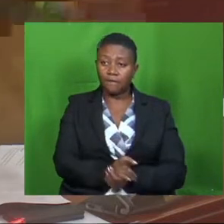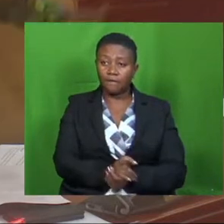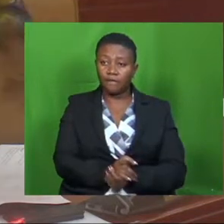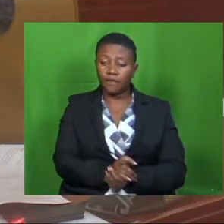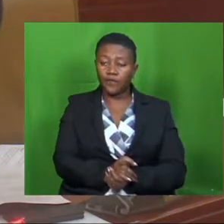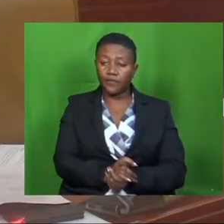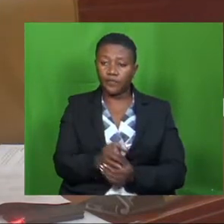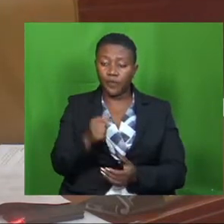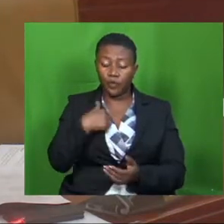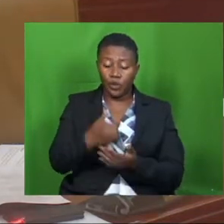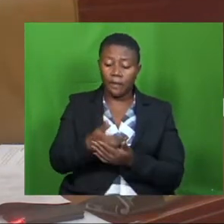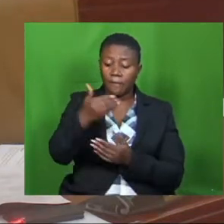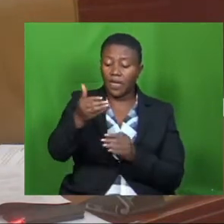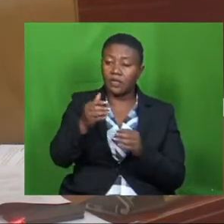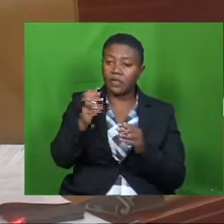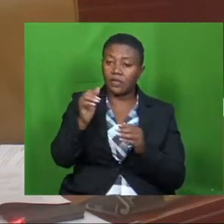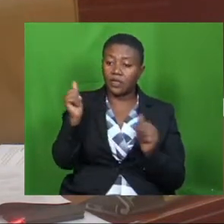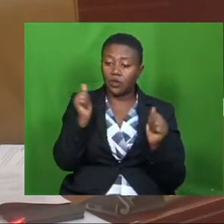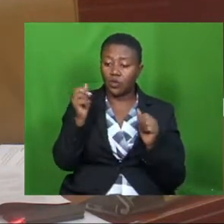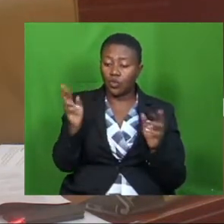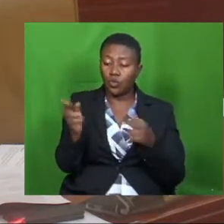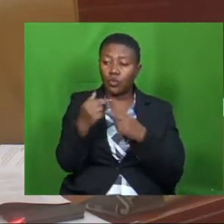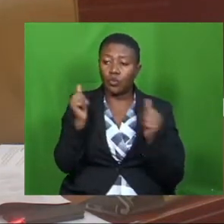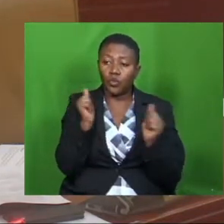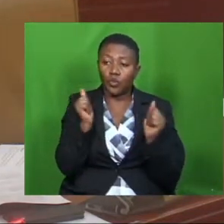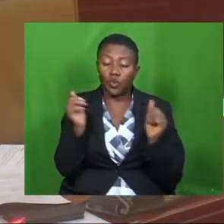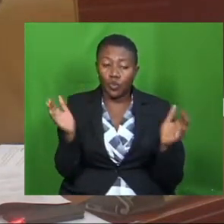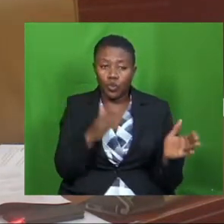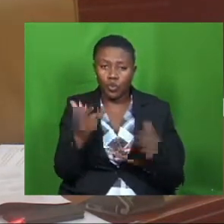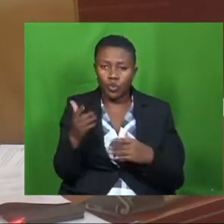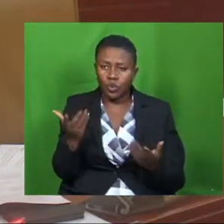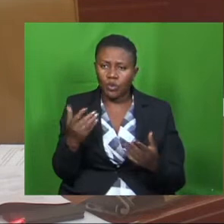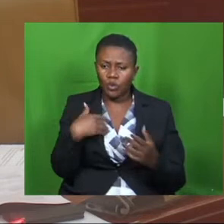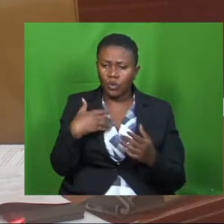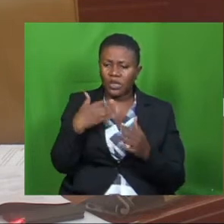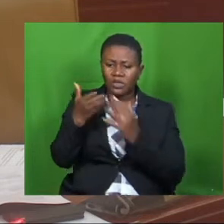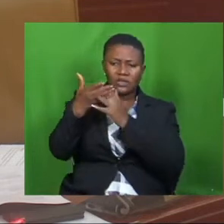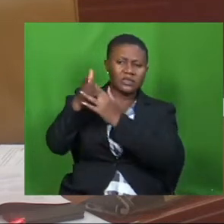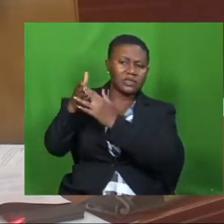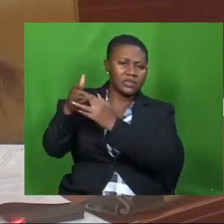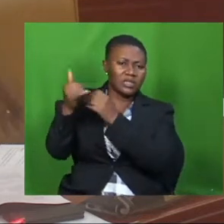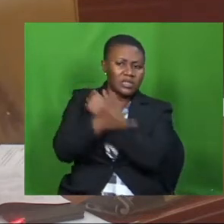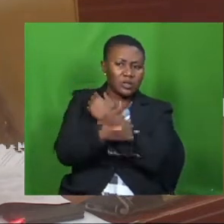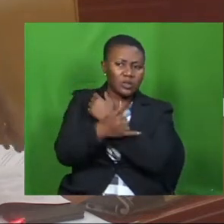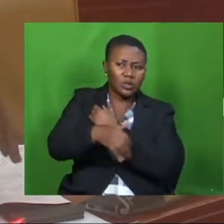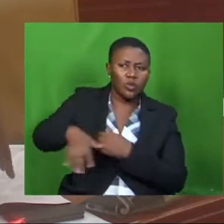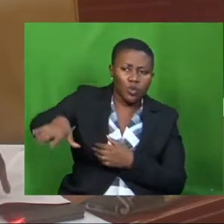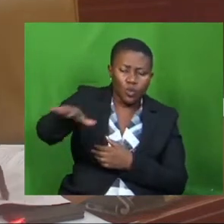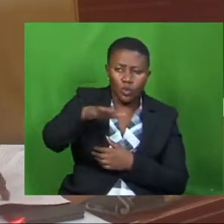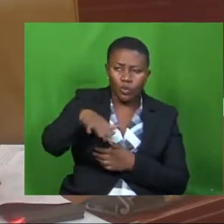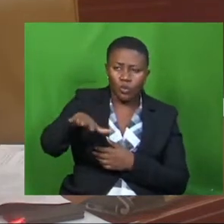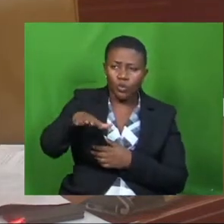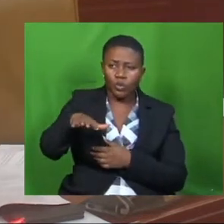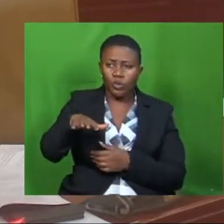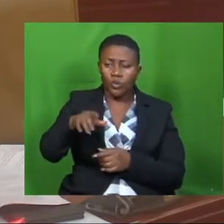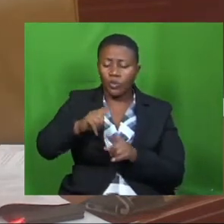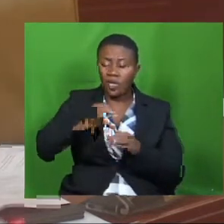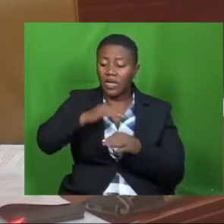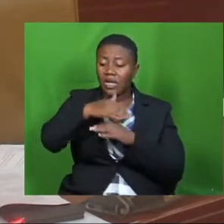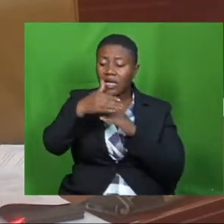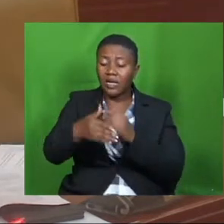the procedure, because the procedure may not necessarily. The design of the procedure is to enable us